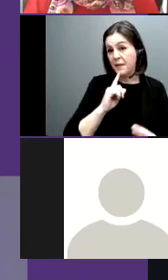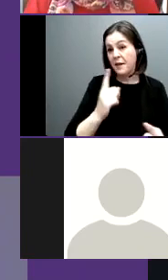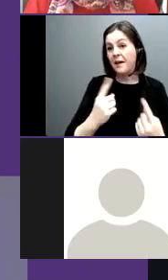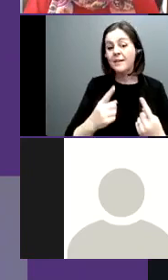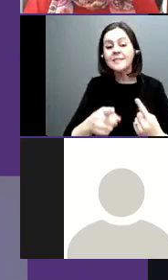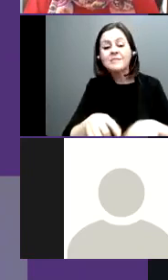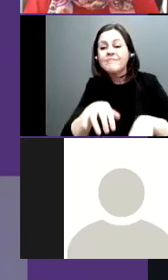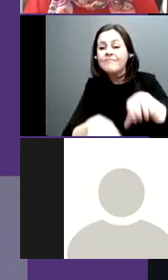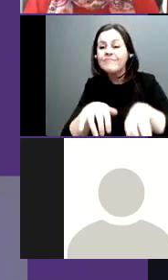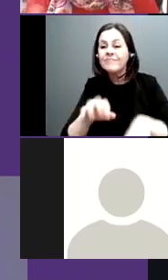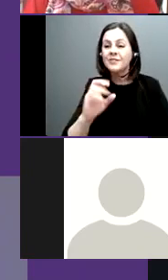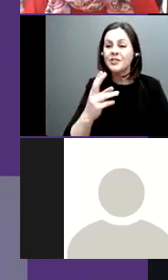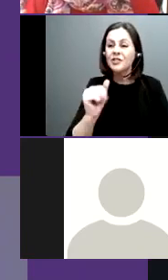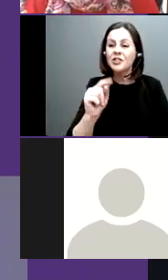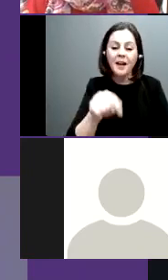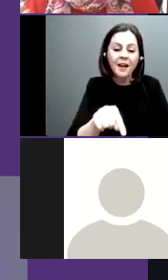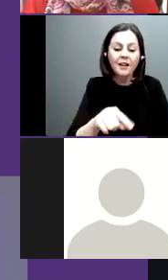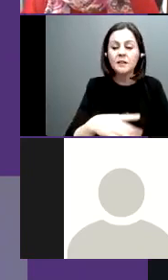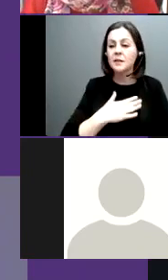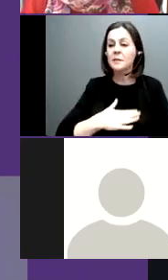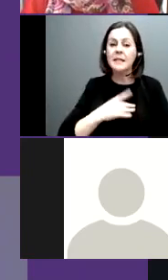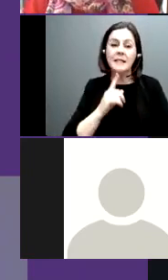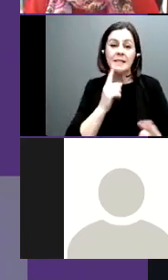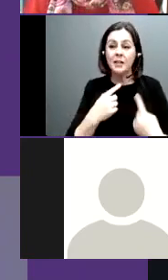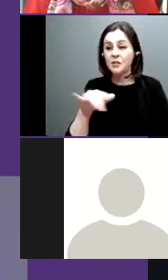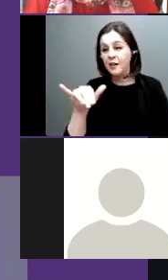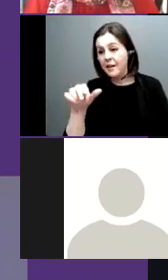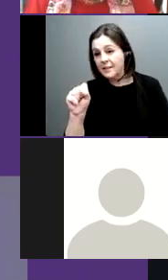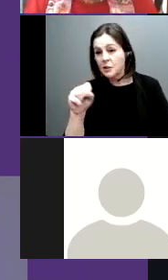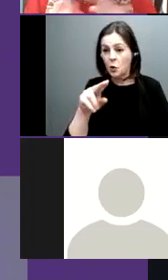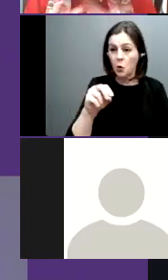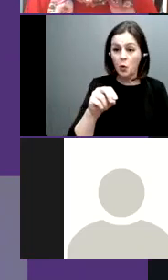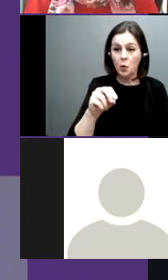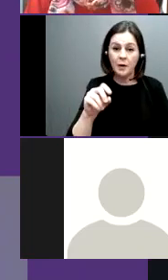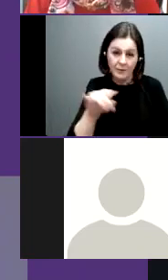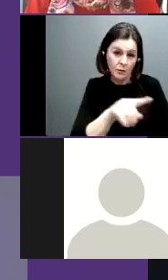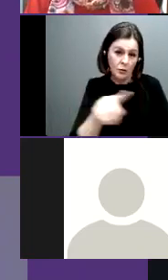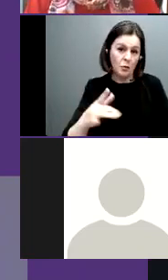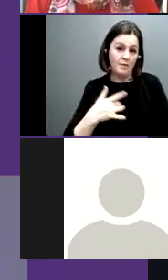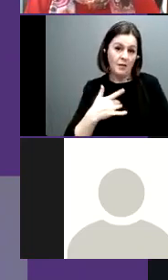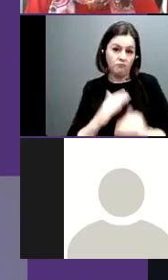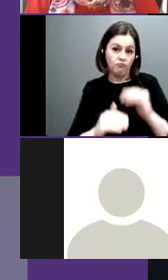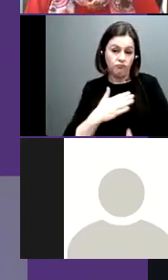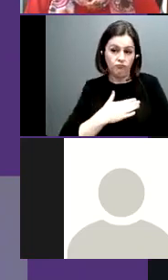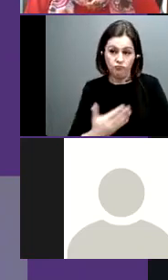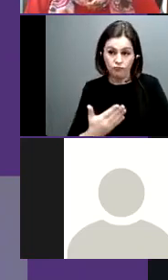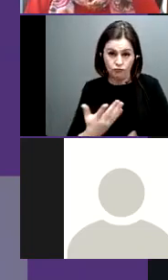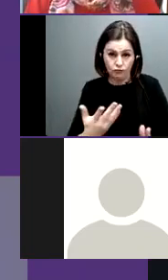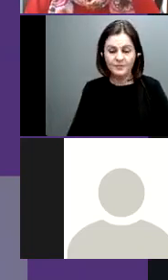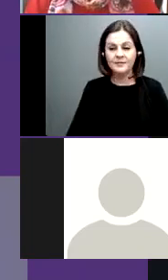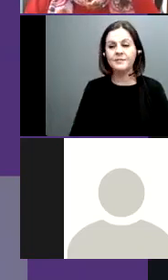chat box, like yes or no. This is one of the questions that I ask